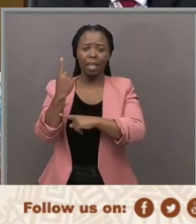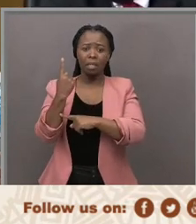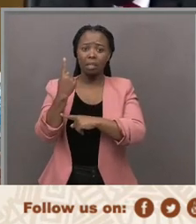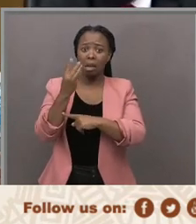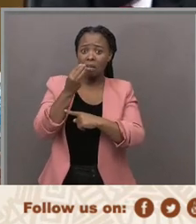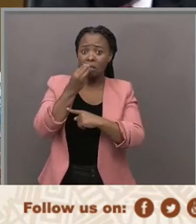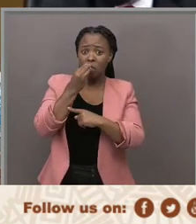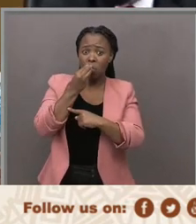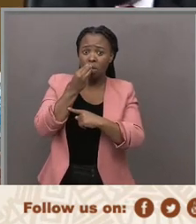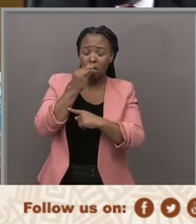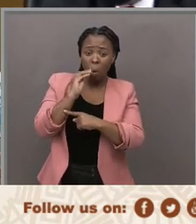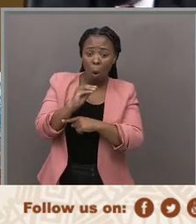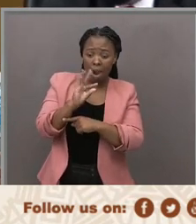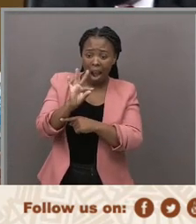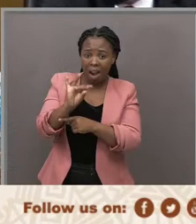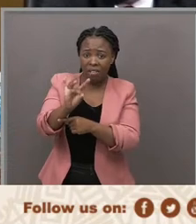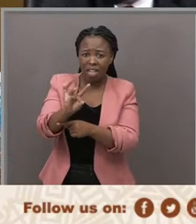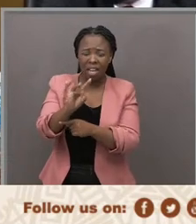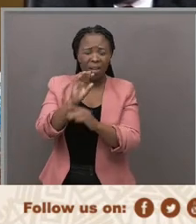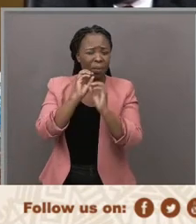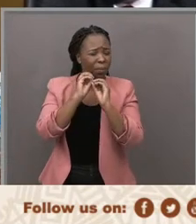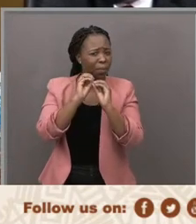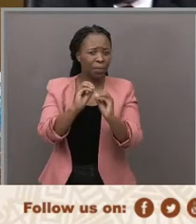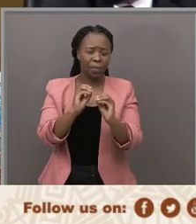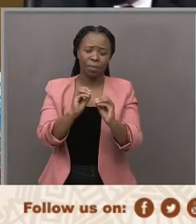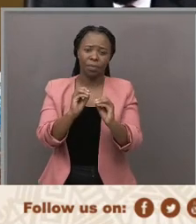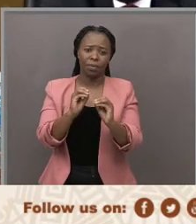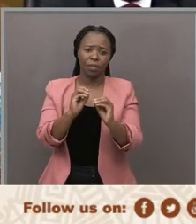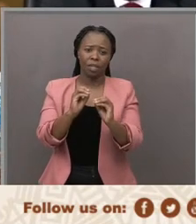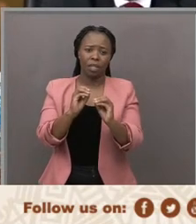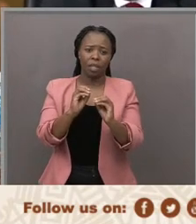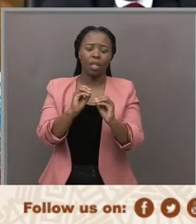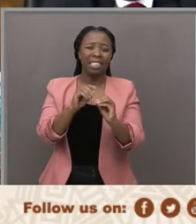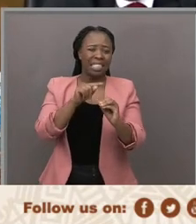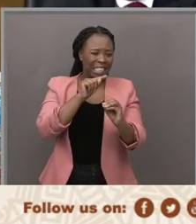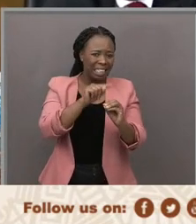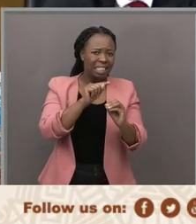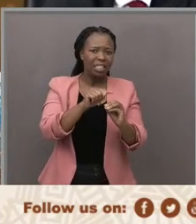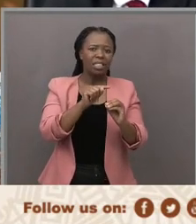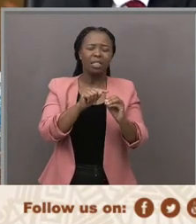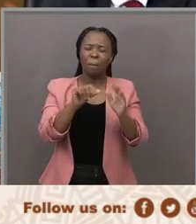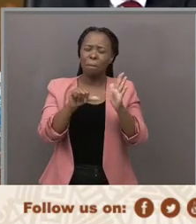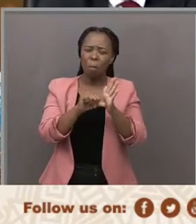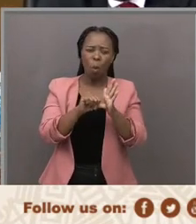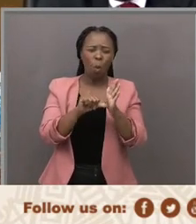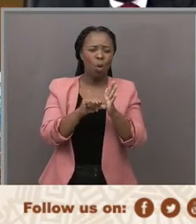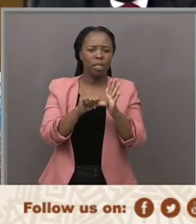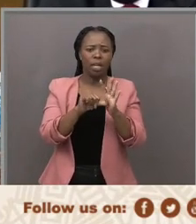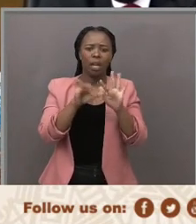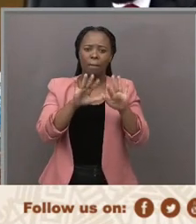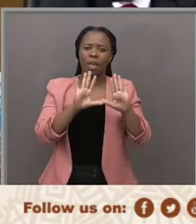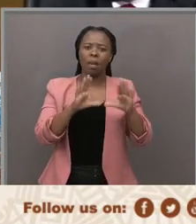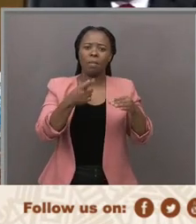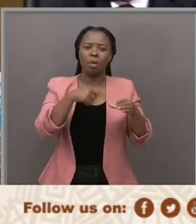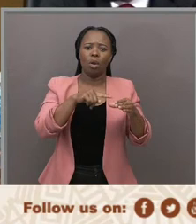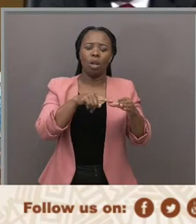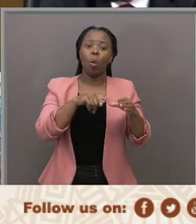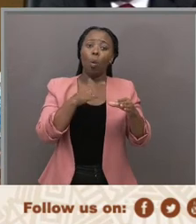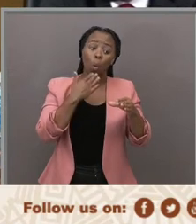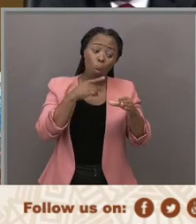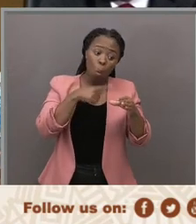from every day. They are the fundamental motive forces of supporting this